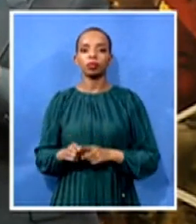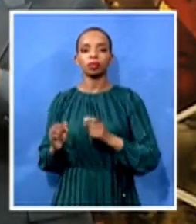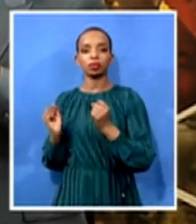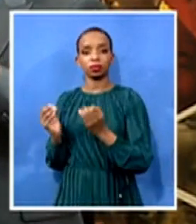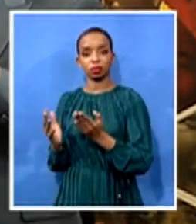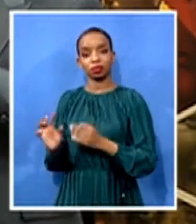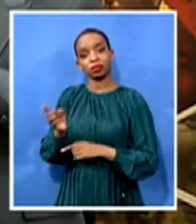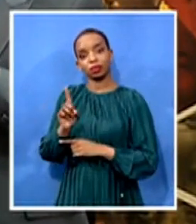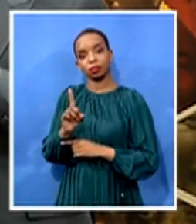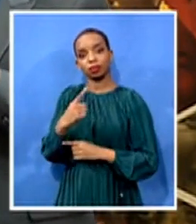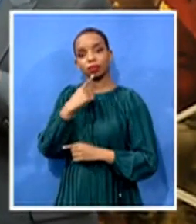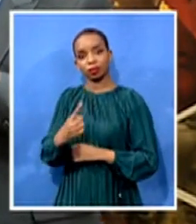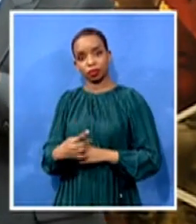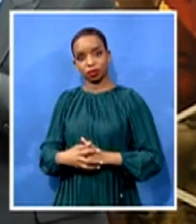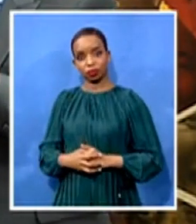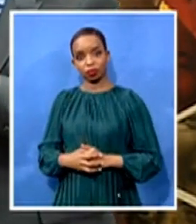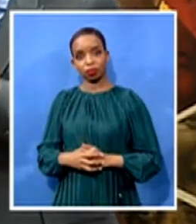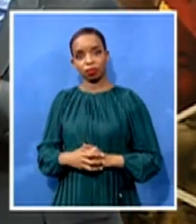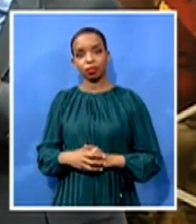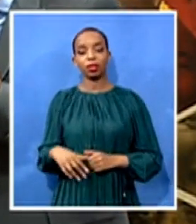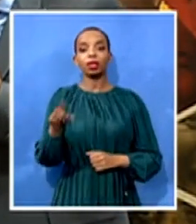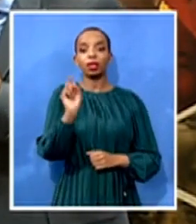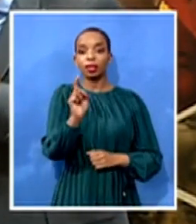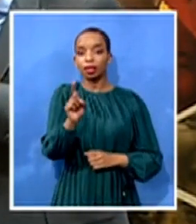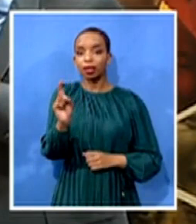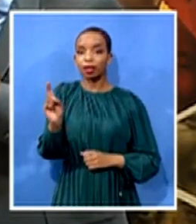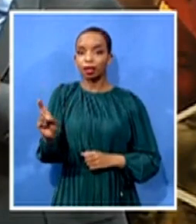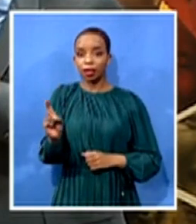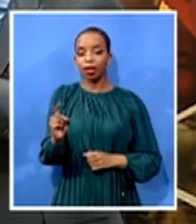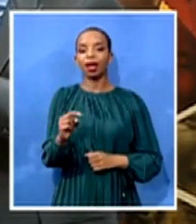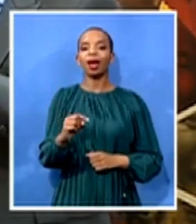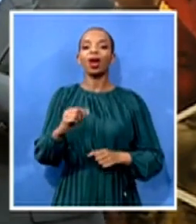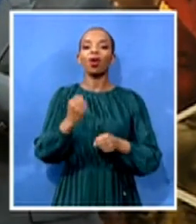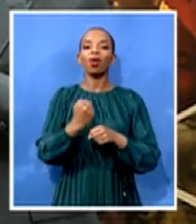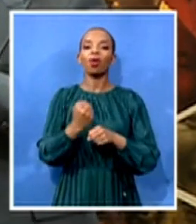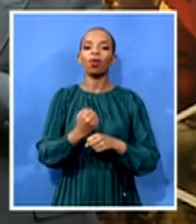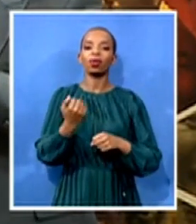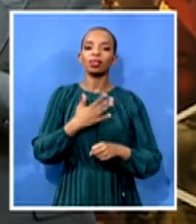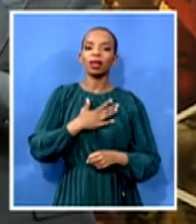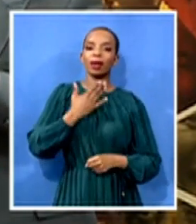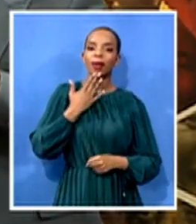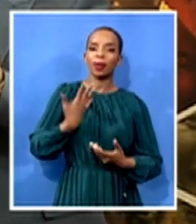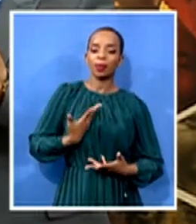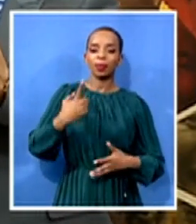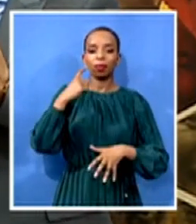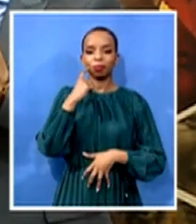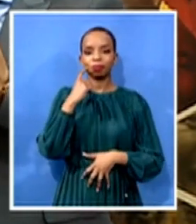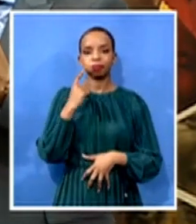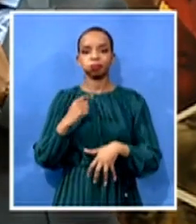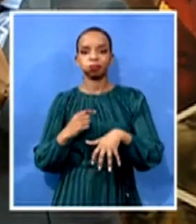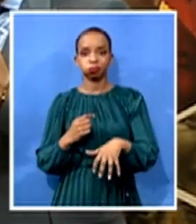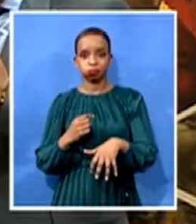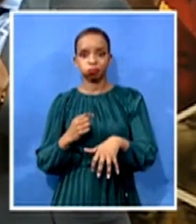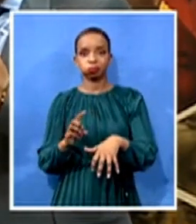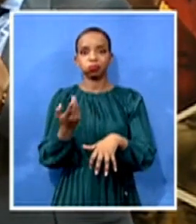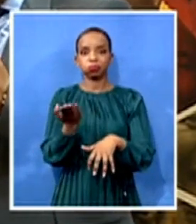was caused by the maternity and obstetrics unit from the feeder clinics, which were